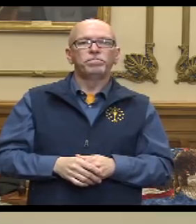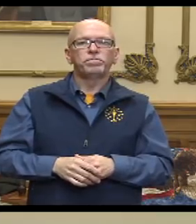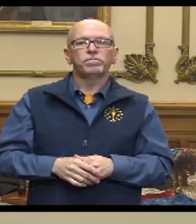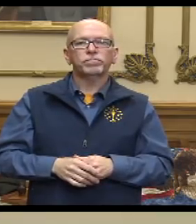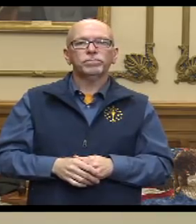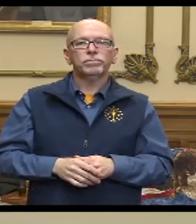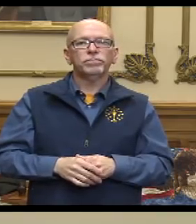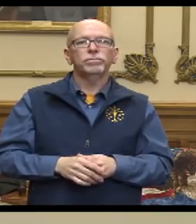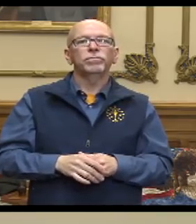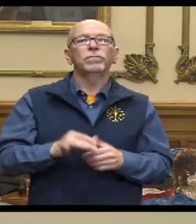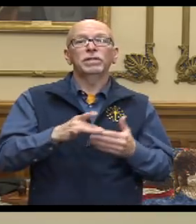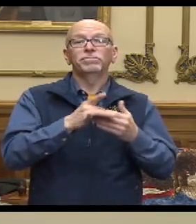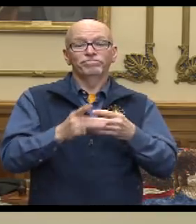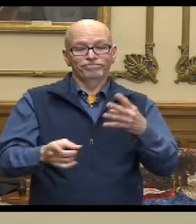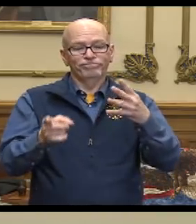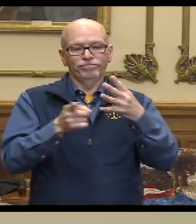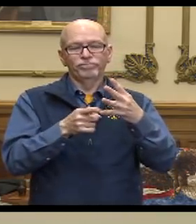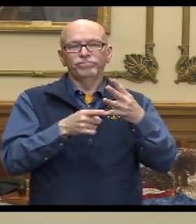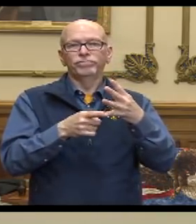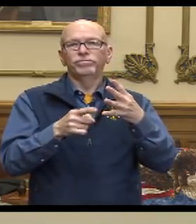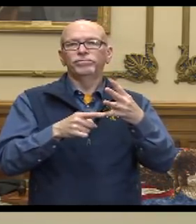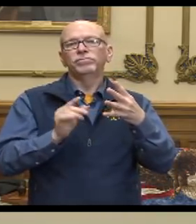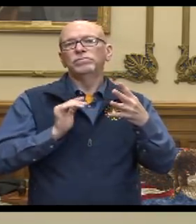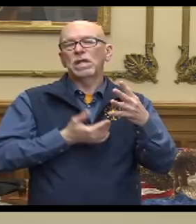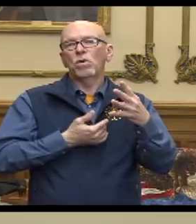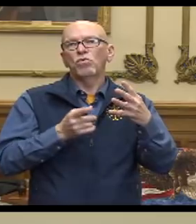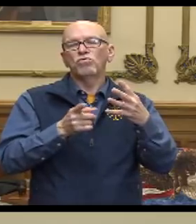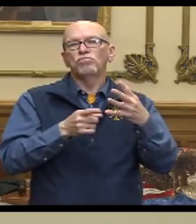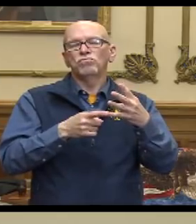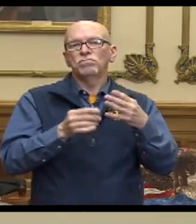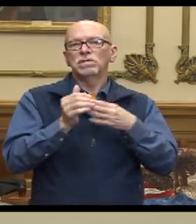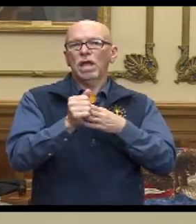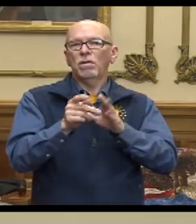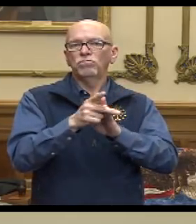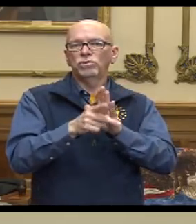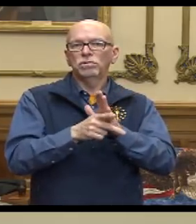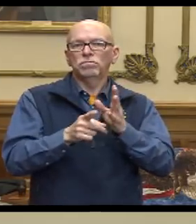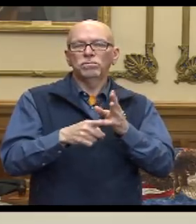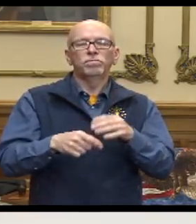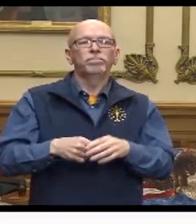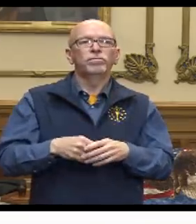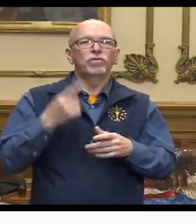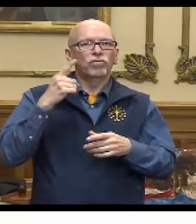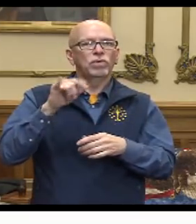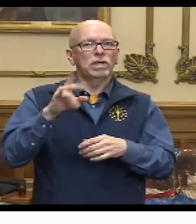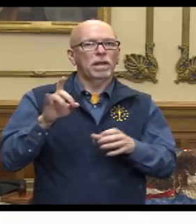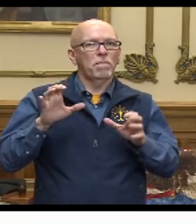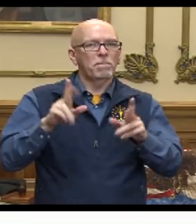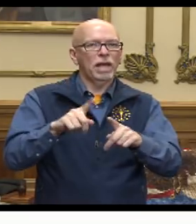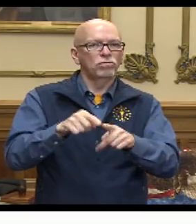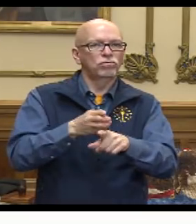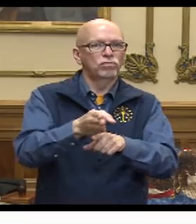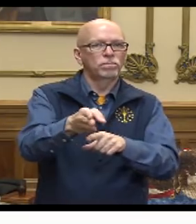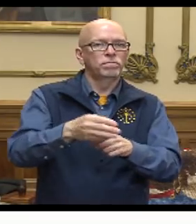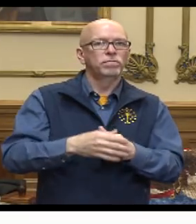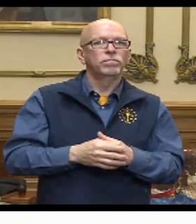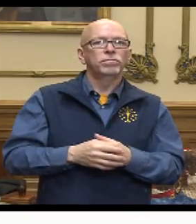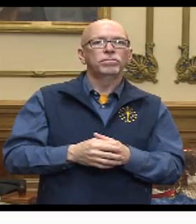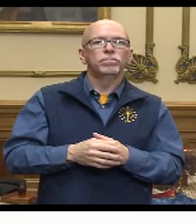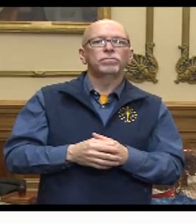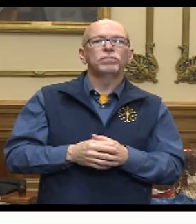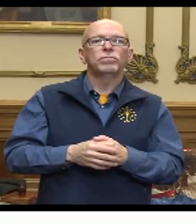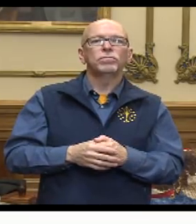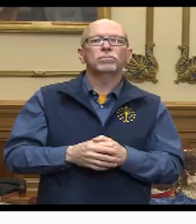Which leads me to my fourth and our guiding principle for getting Indiana back on track, which is